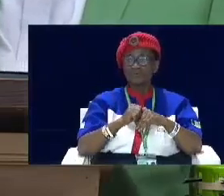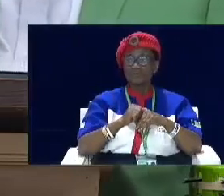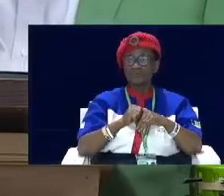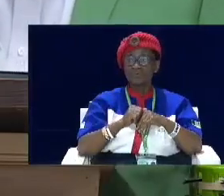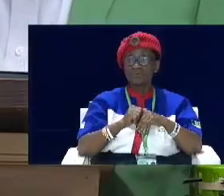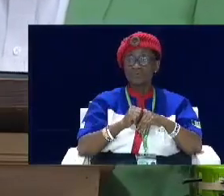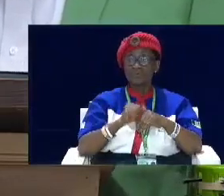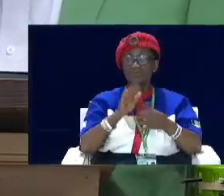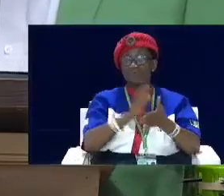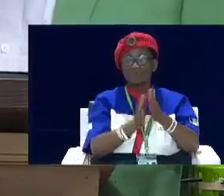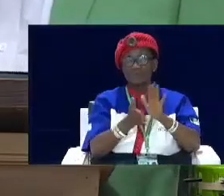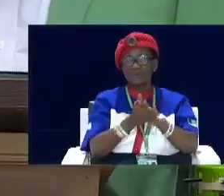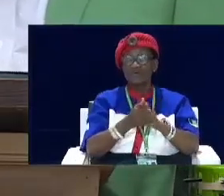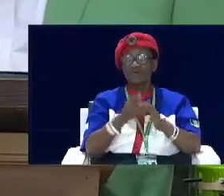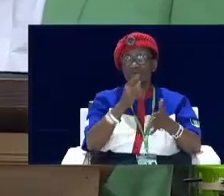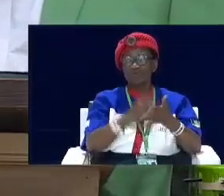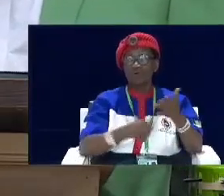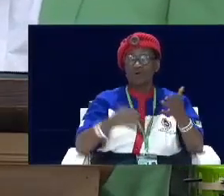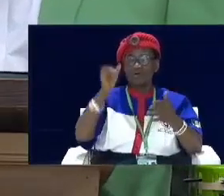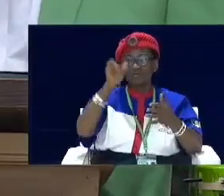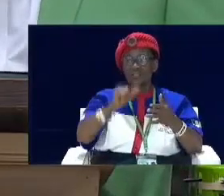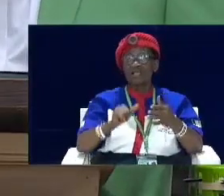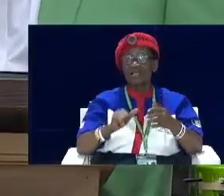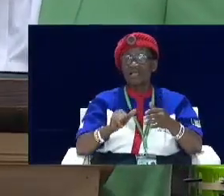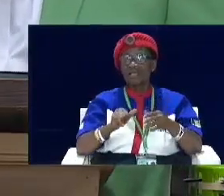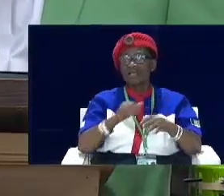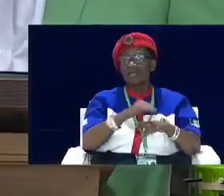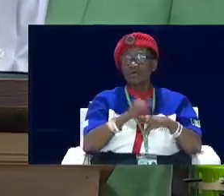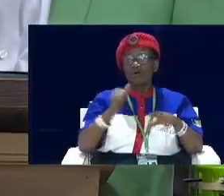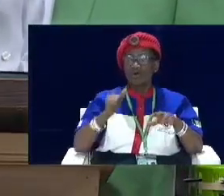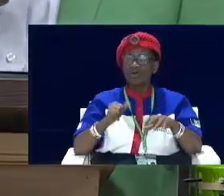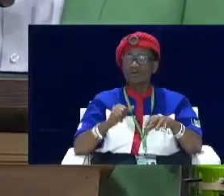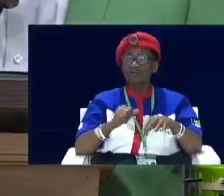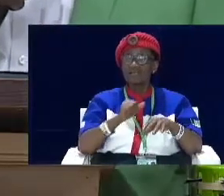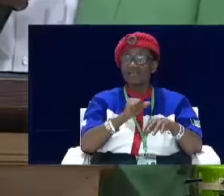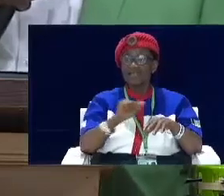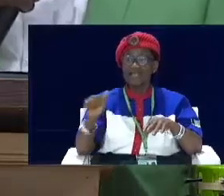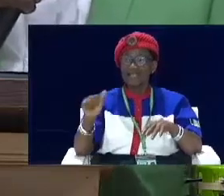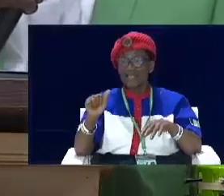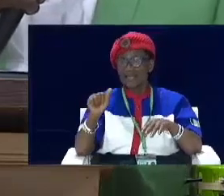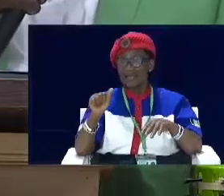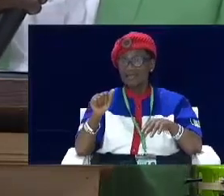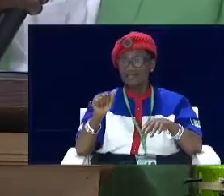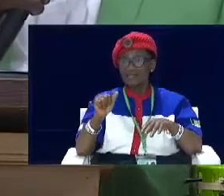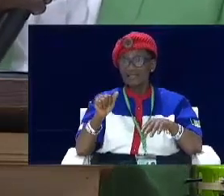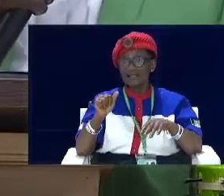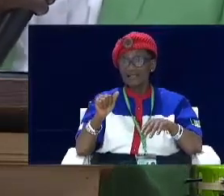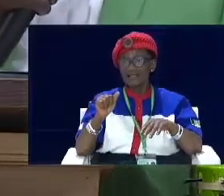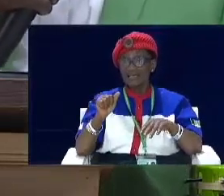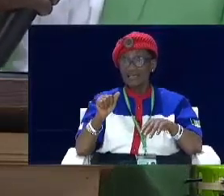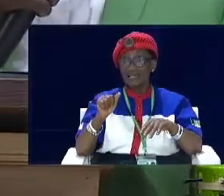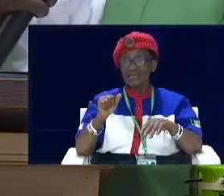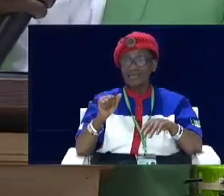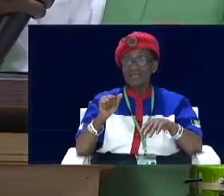become what they call a go-to person. Wa wa di eni ti won lo ba